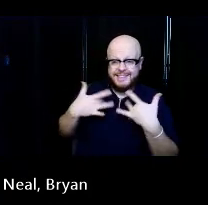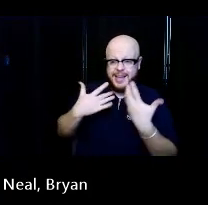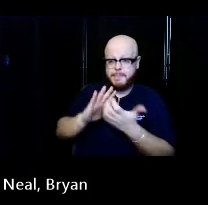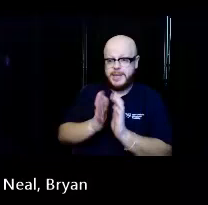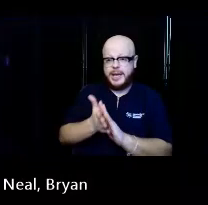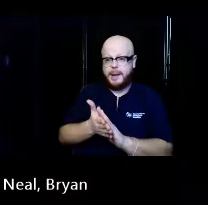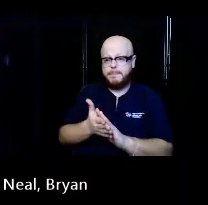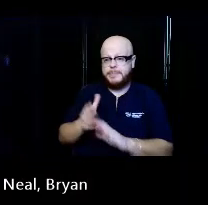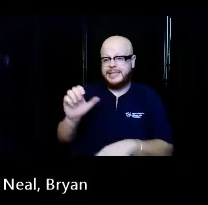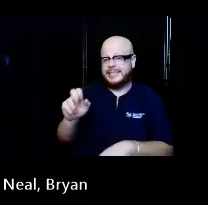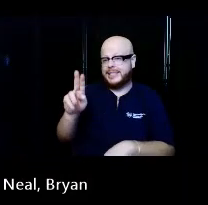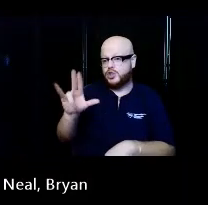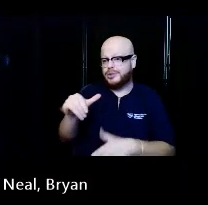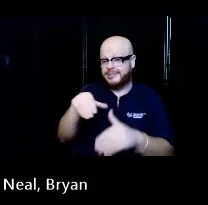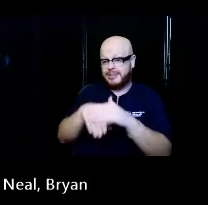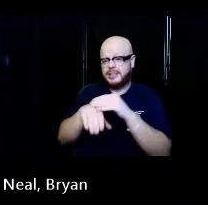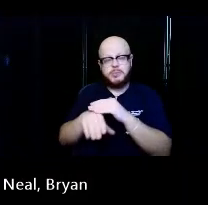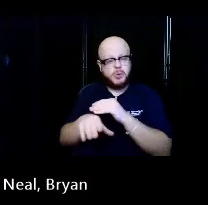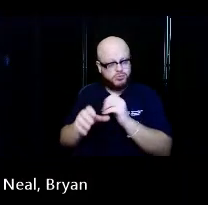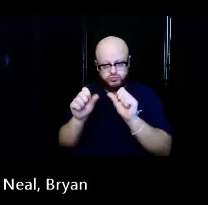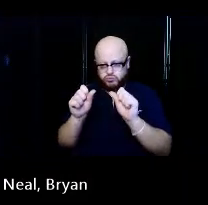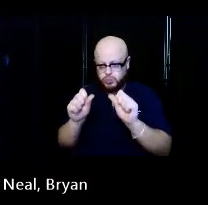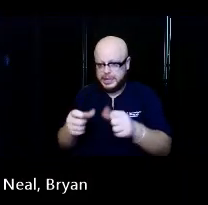We have a question that's asking about